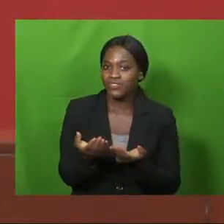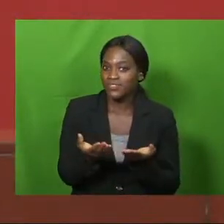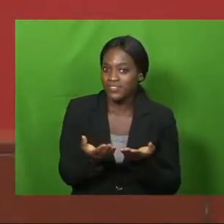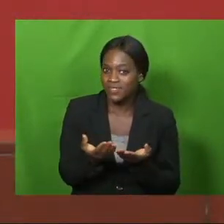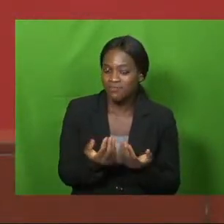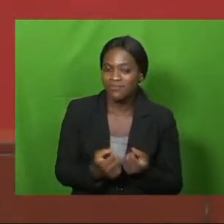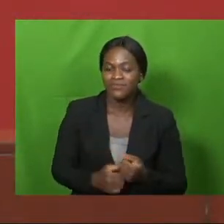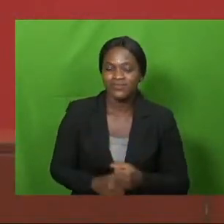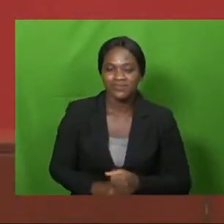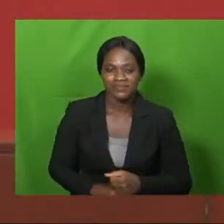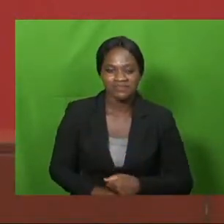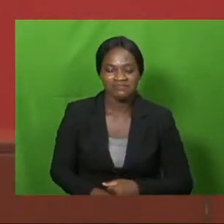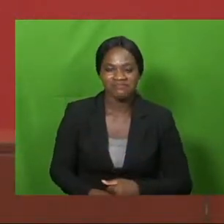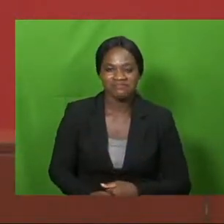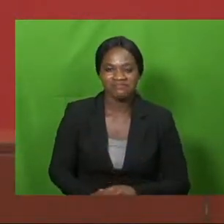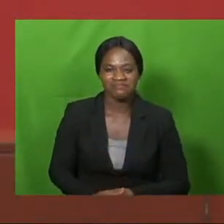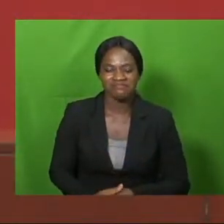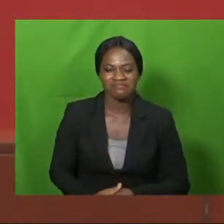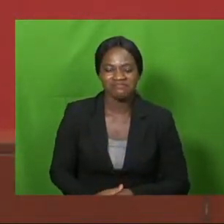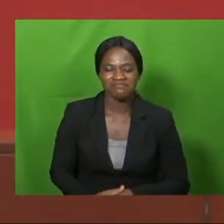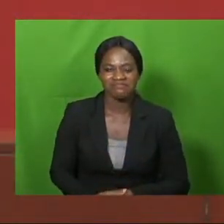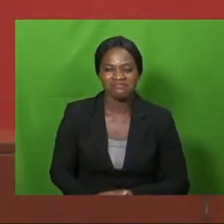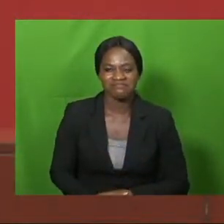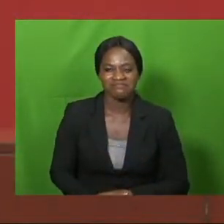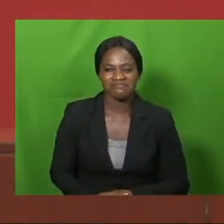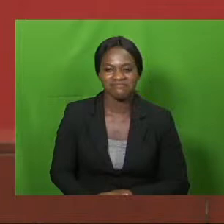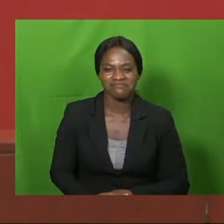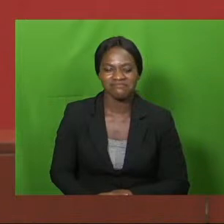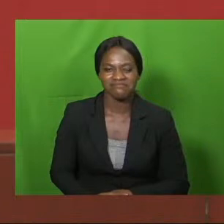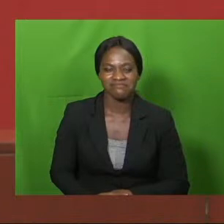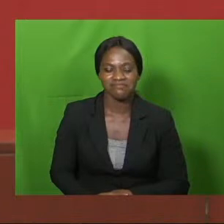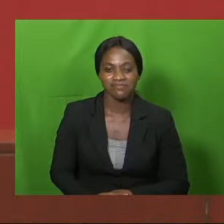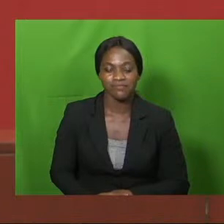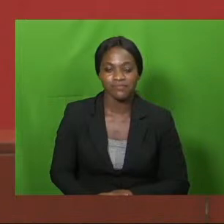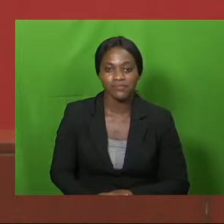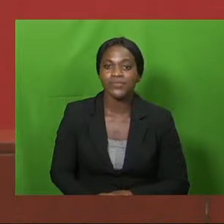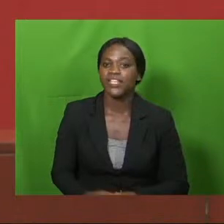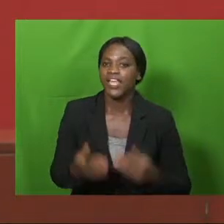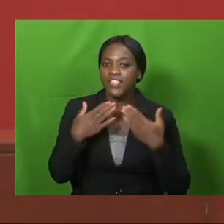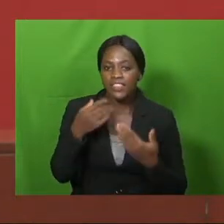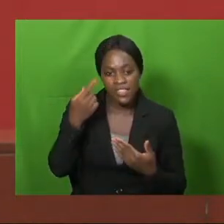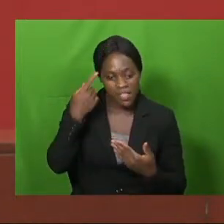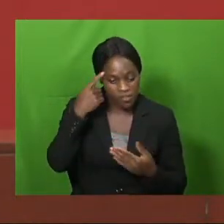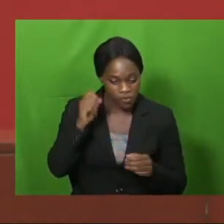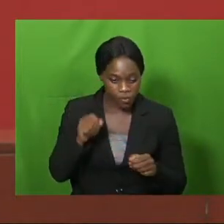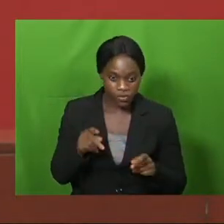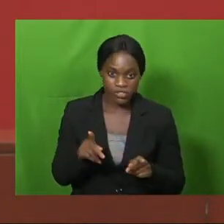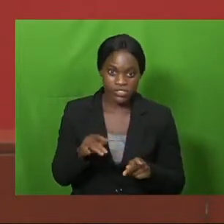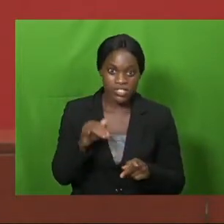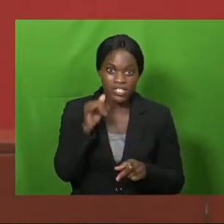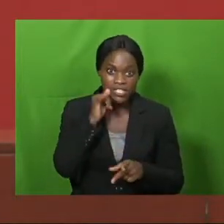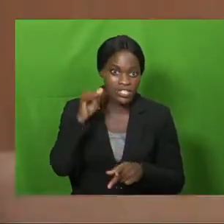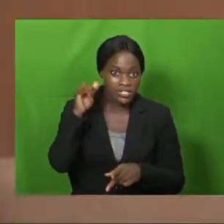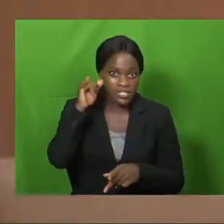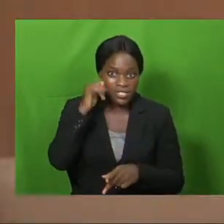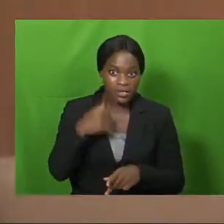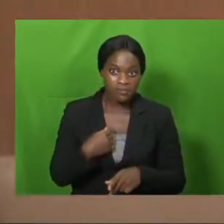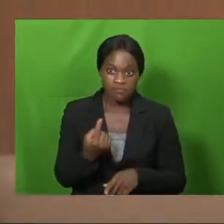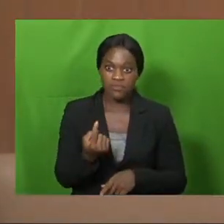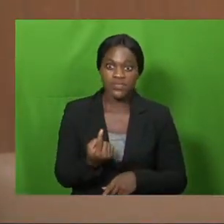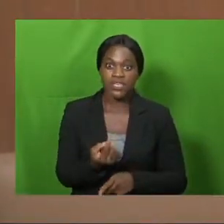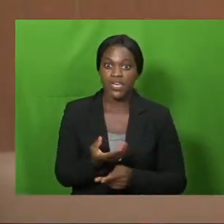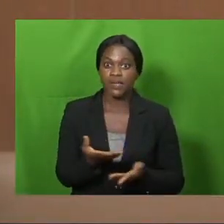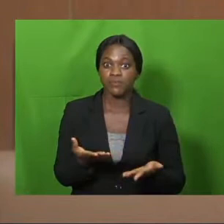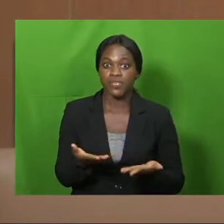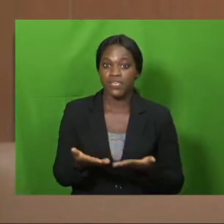here. Yes, my brother. Yeah, Mr. Speaker, thank you for the opportunity. I was here yesterday. That's page 8,